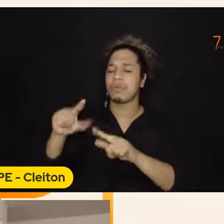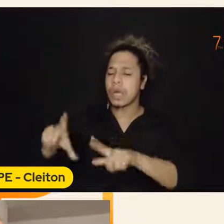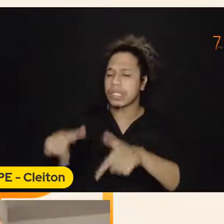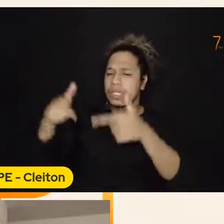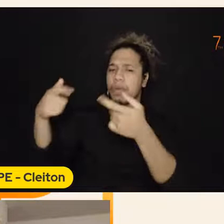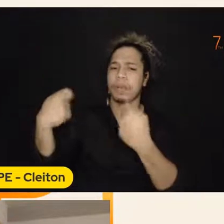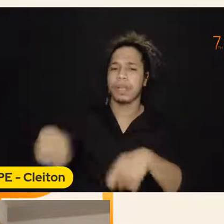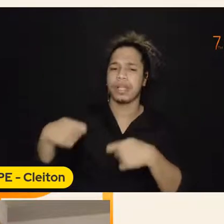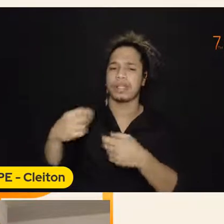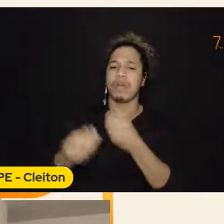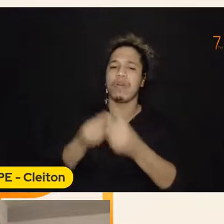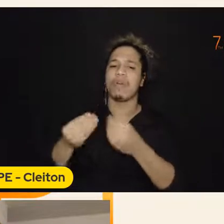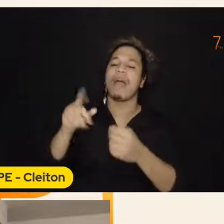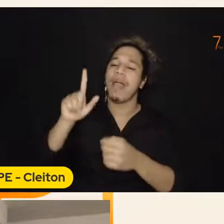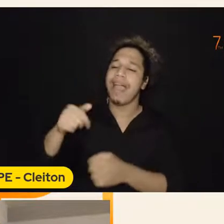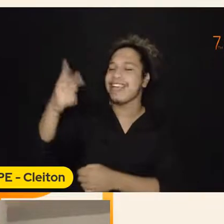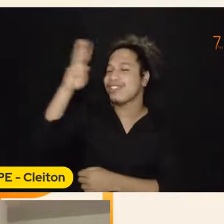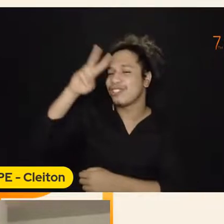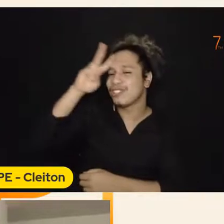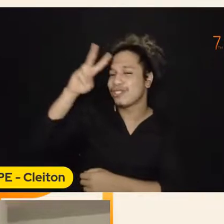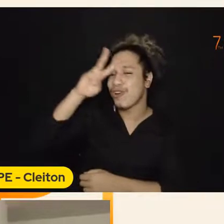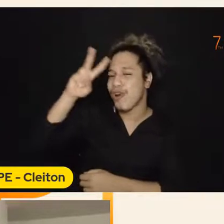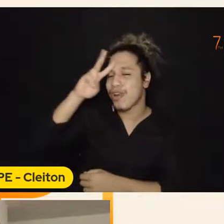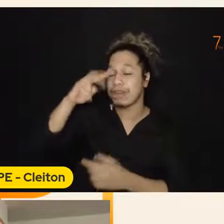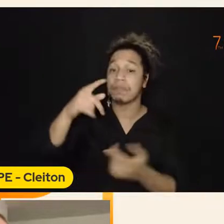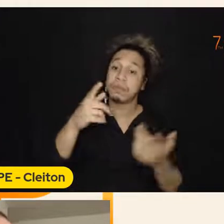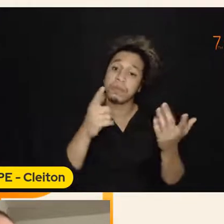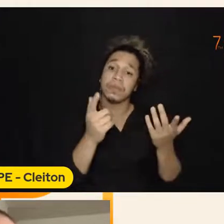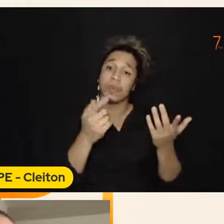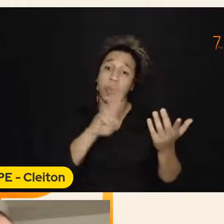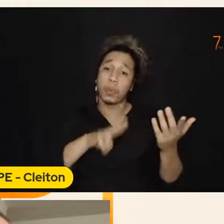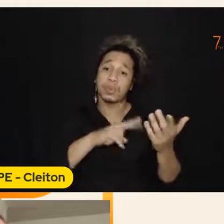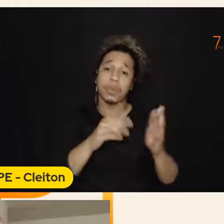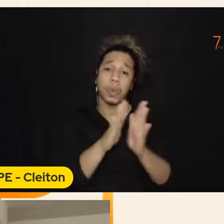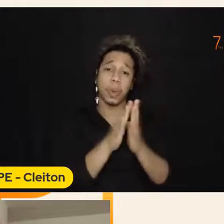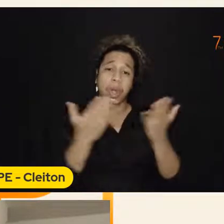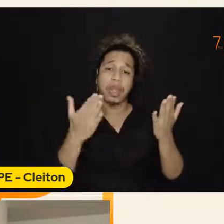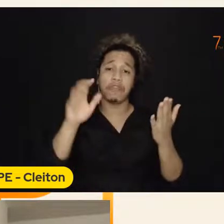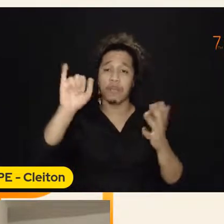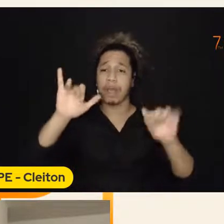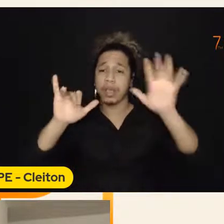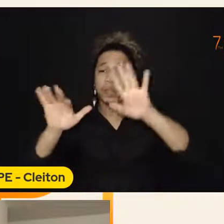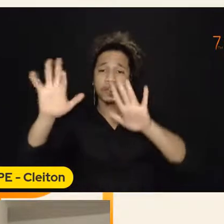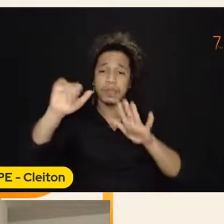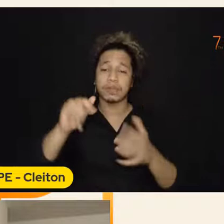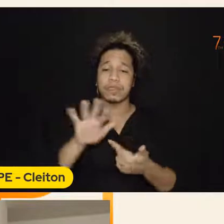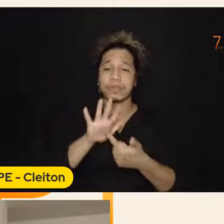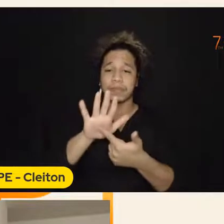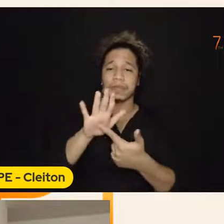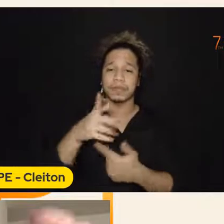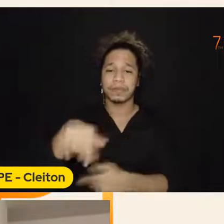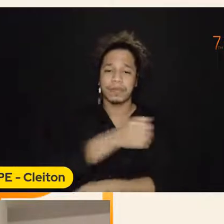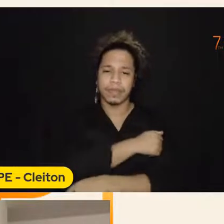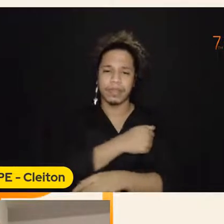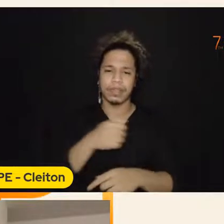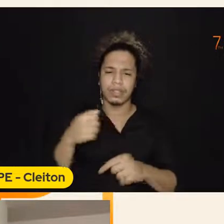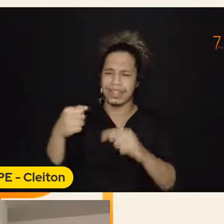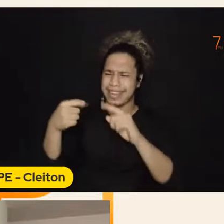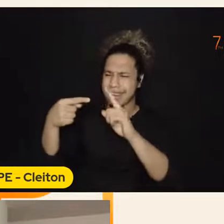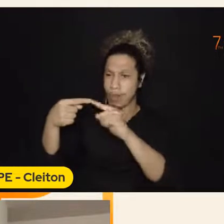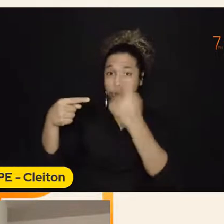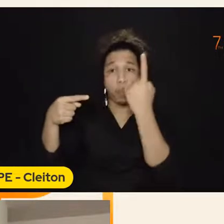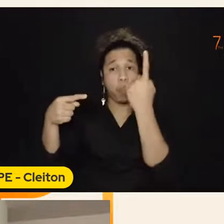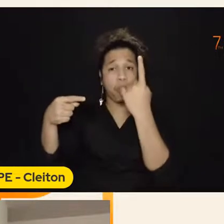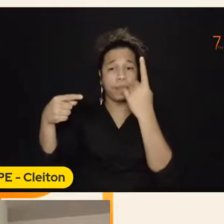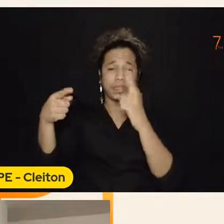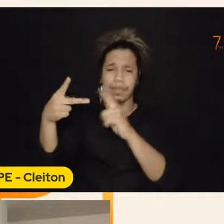through stories, through picture books. But this is not the only way. We've been talking about, again, I can cite Dewey here, and